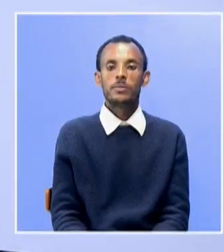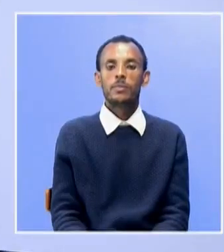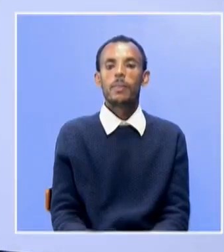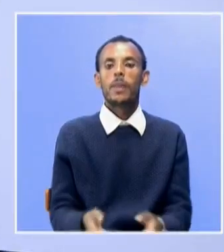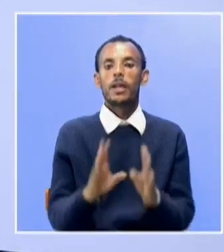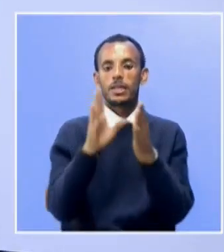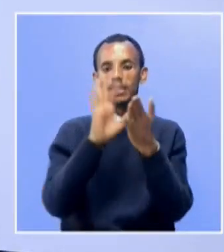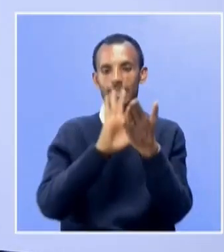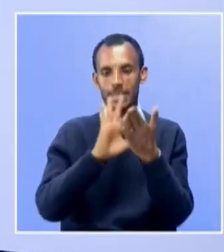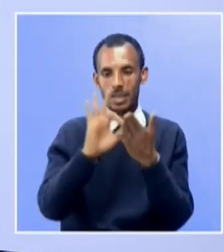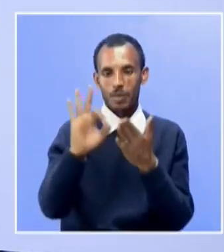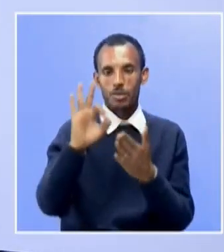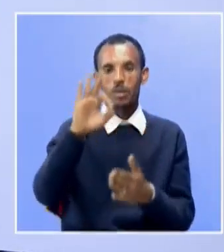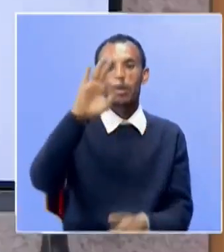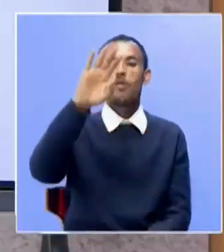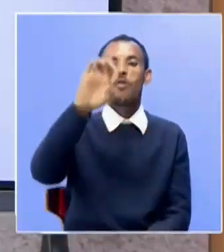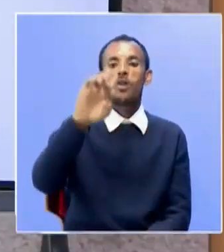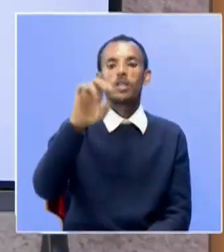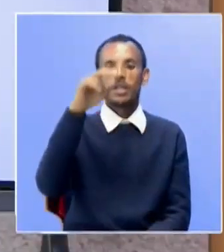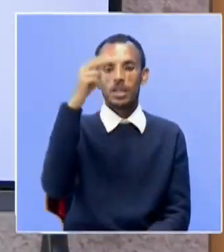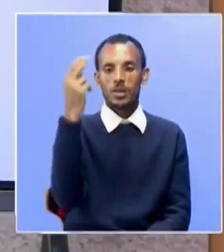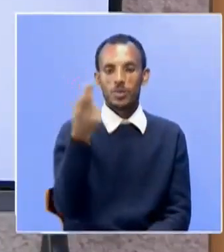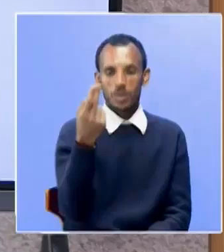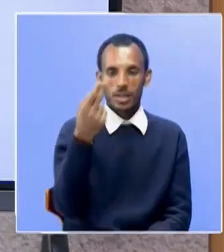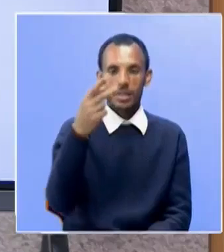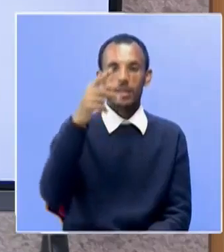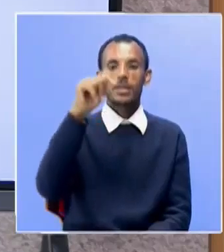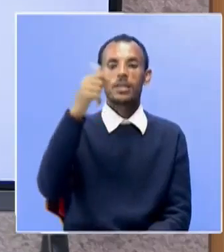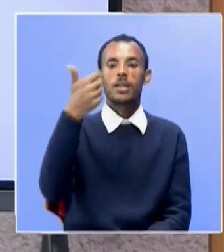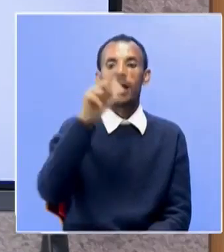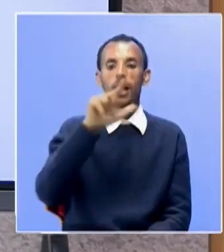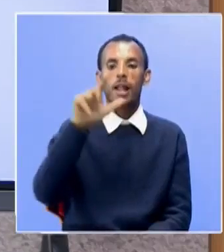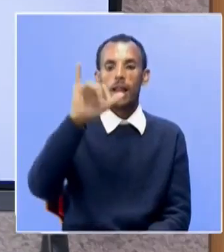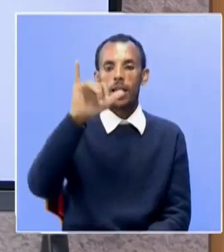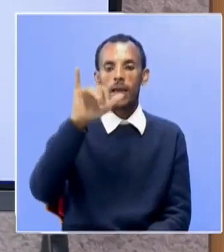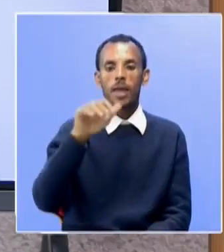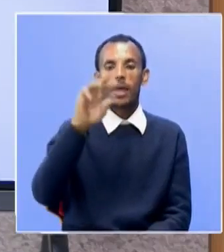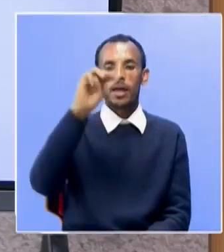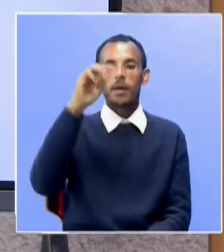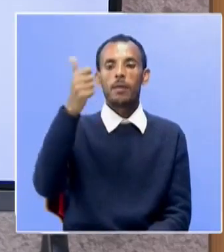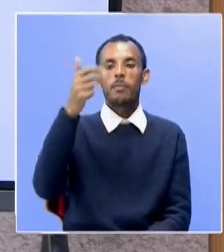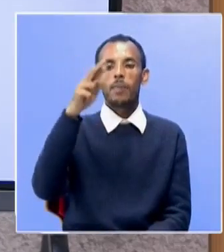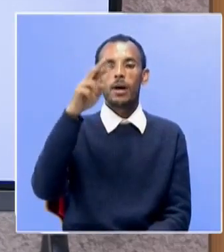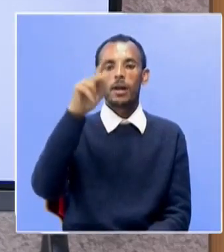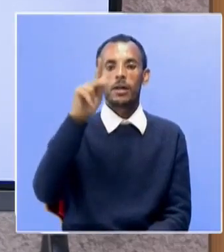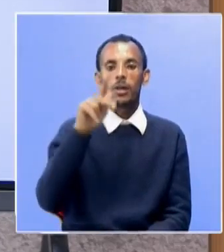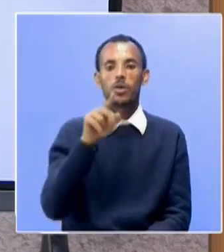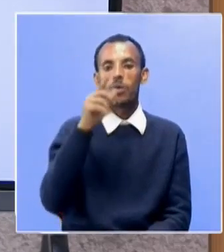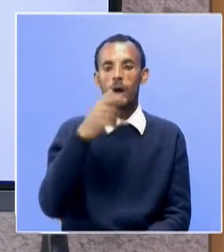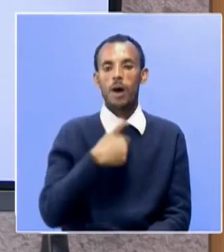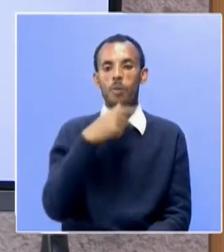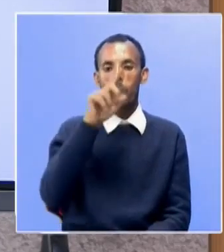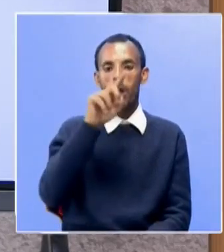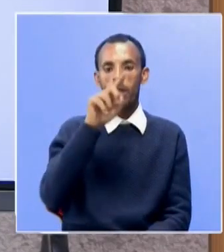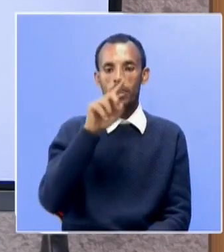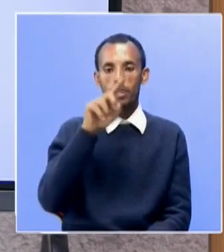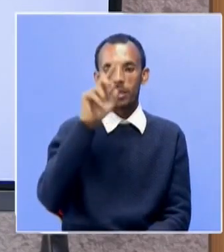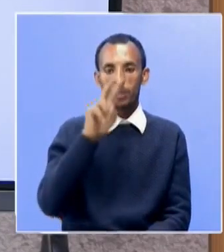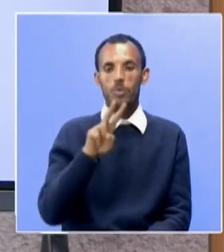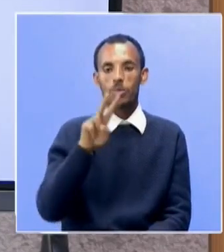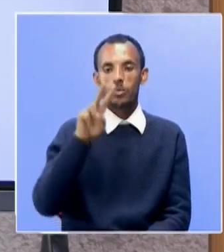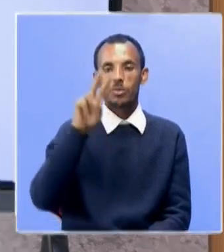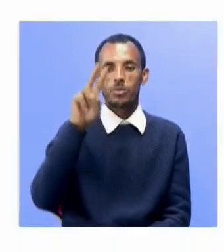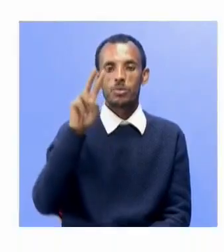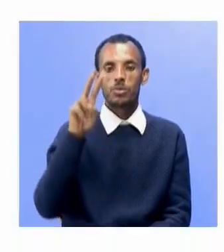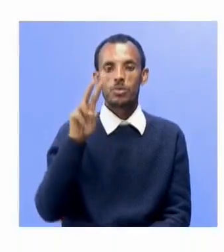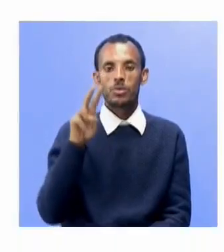let's count 40 using tally mark. So 40, we have 1, 2,